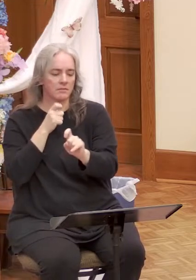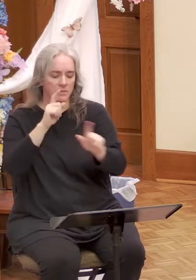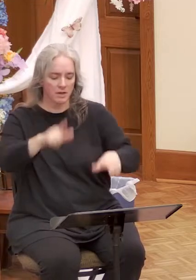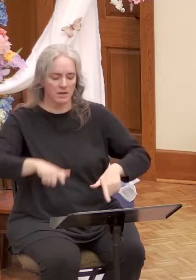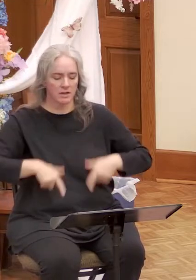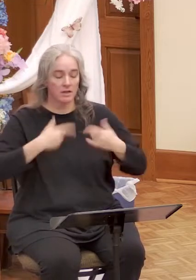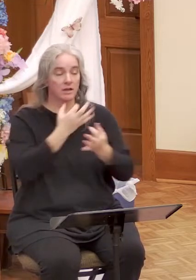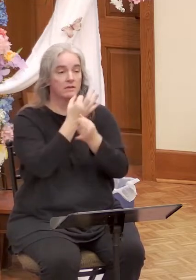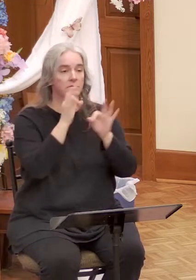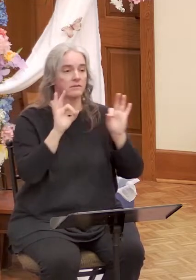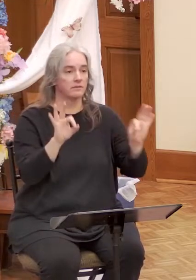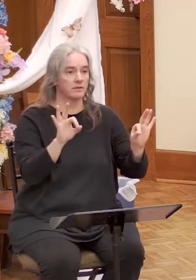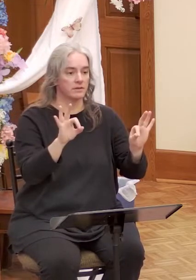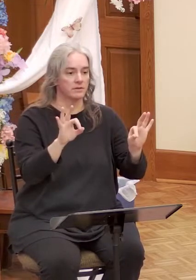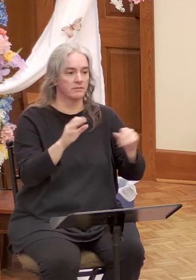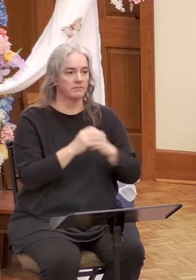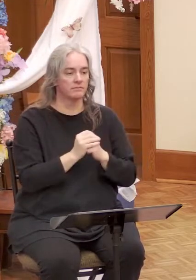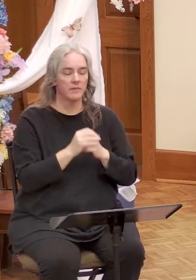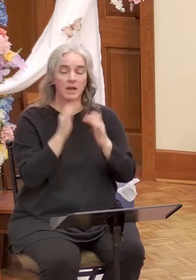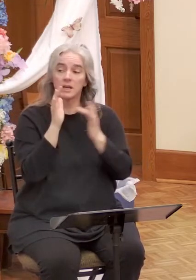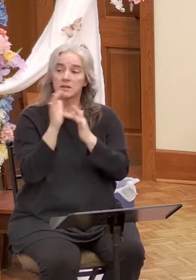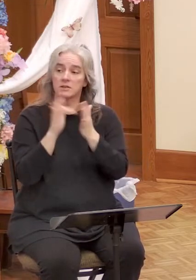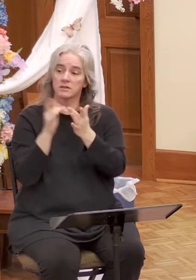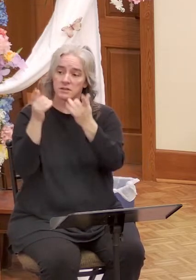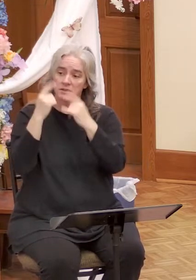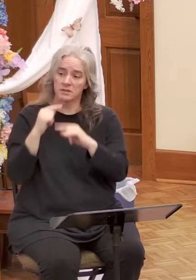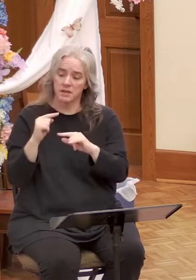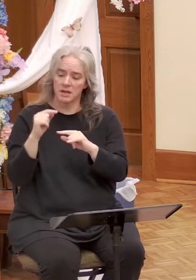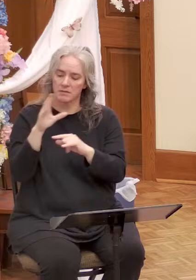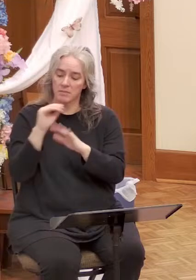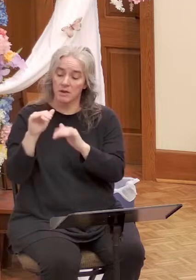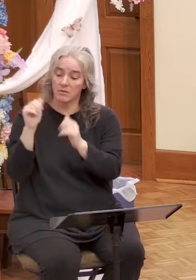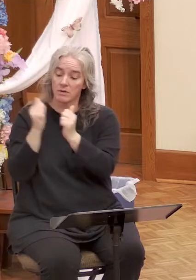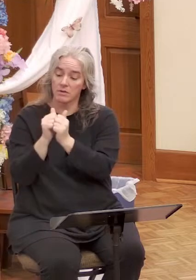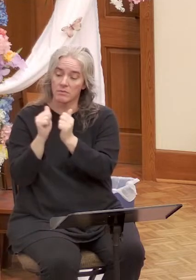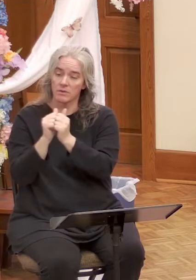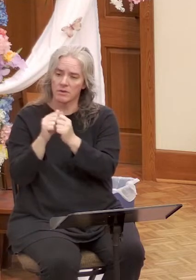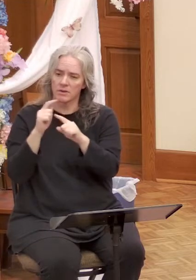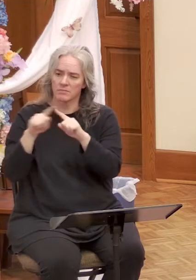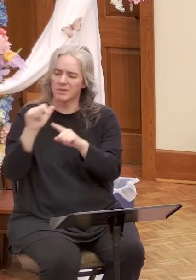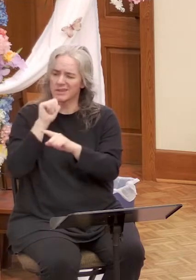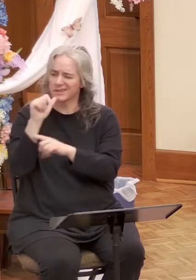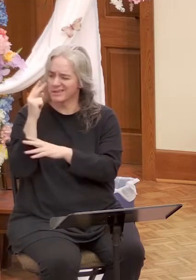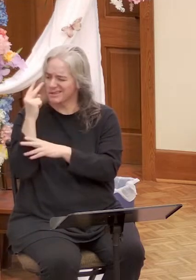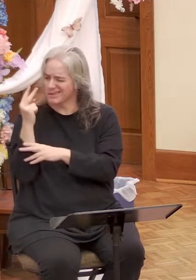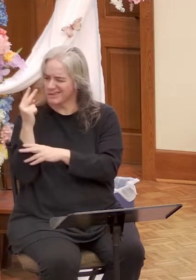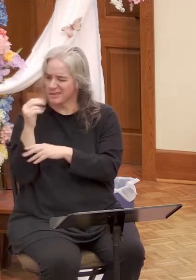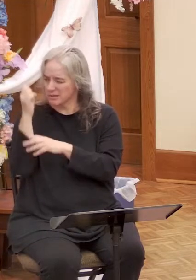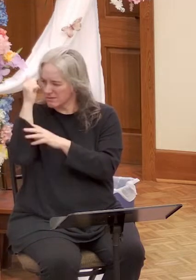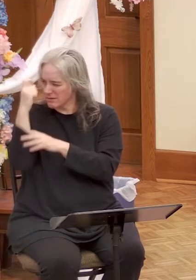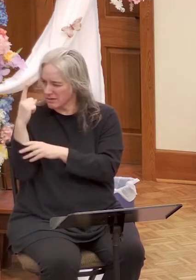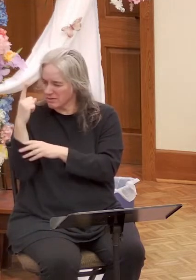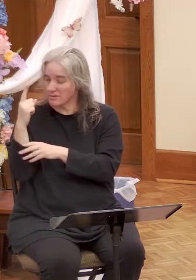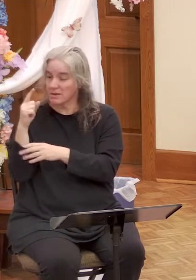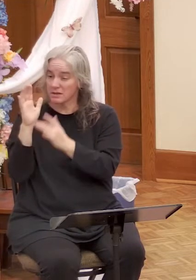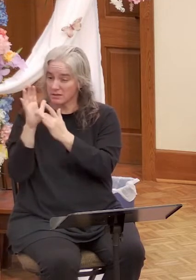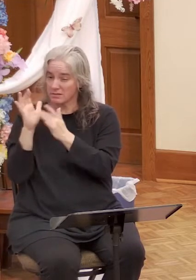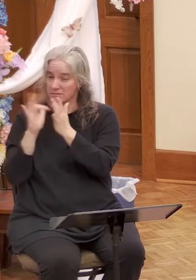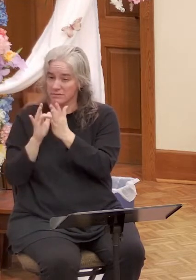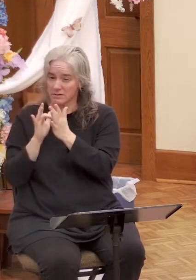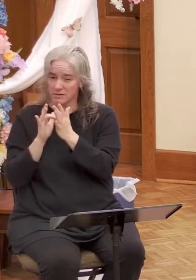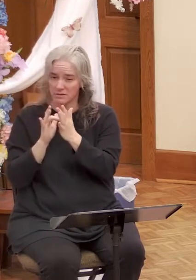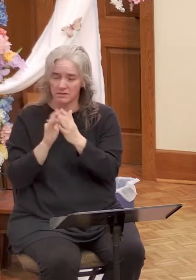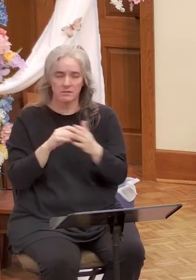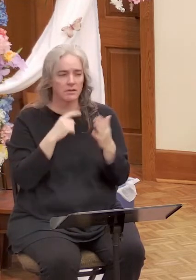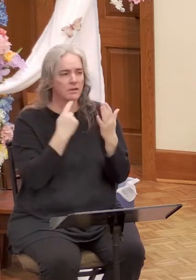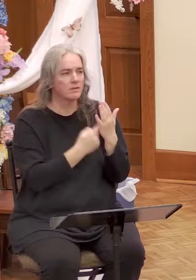of freedom. Jesus came and fell into step with them, but they did not recognize him. We are sometimes so